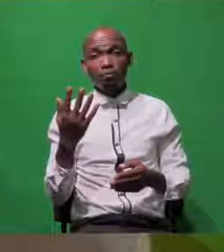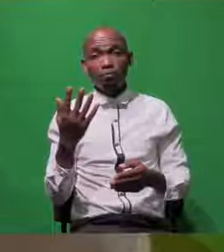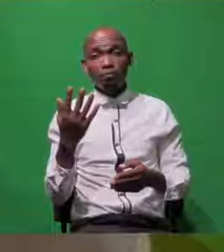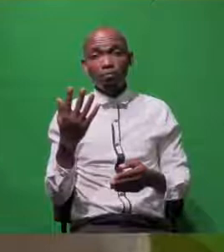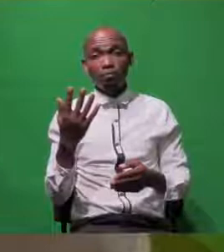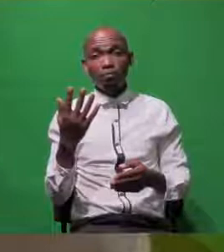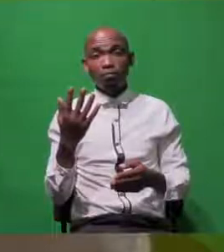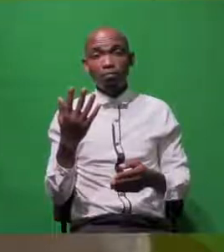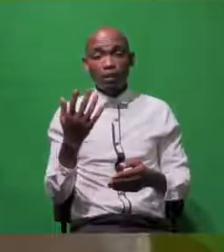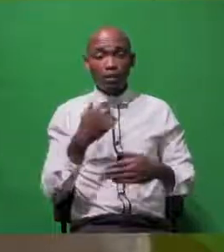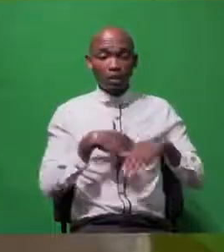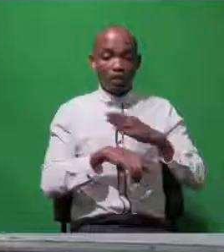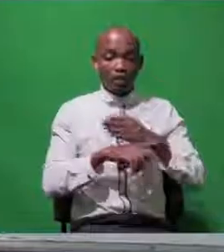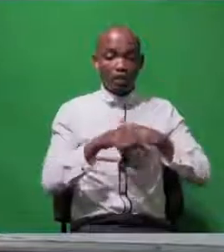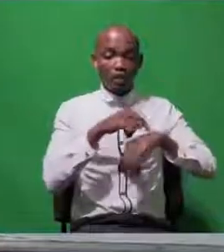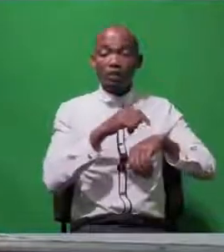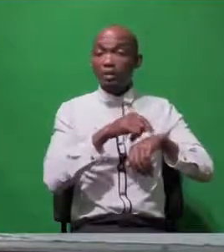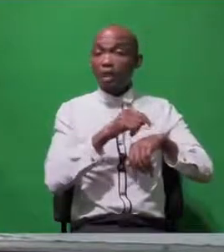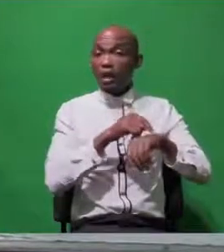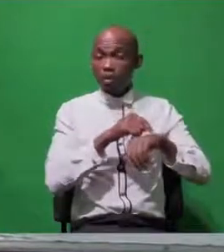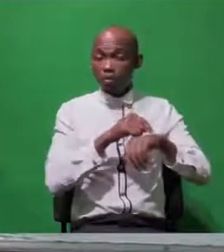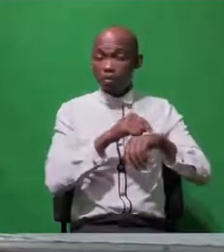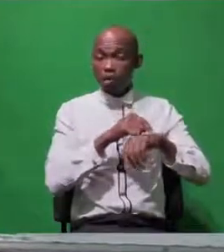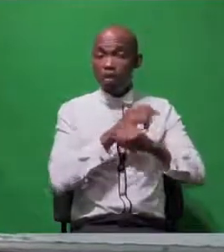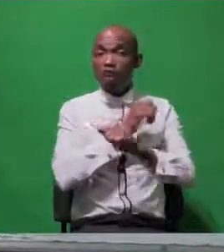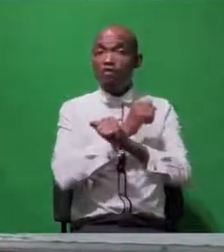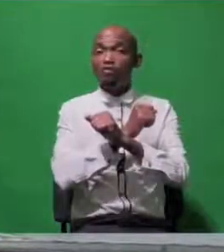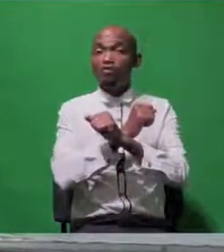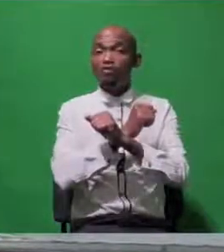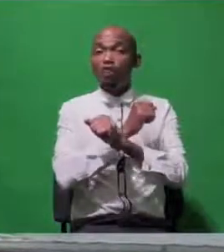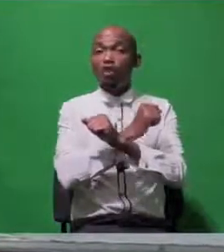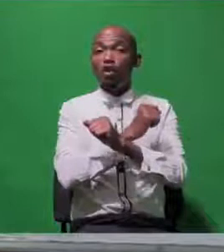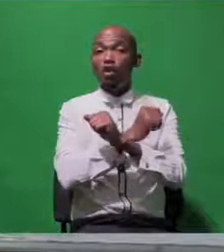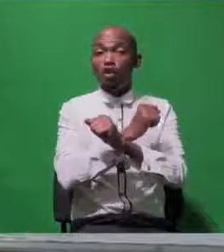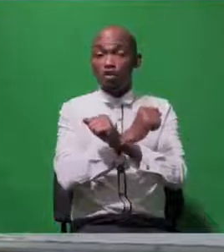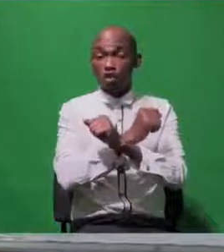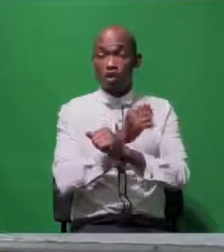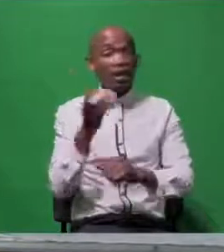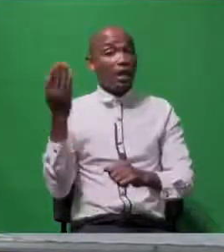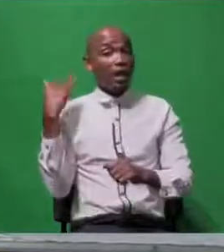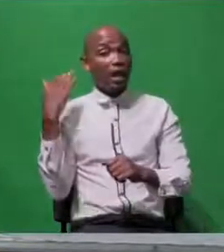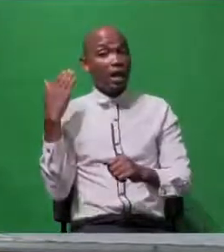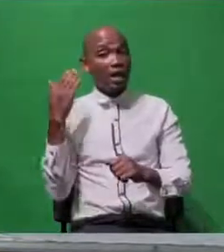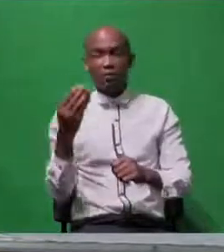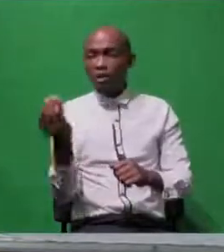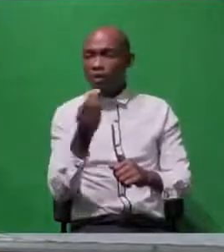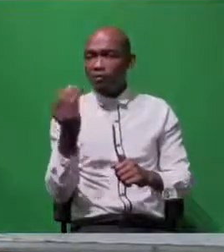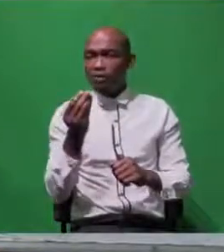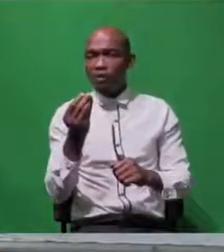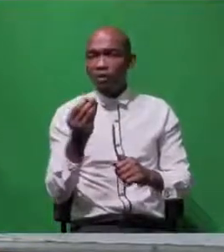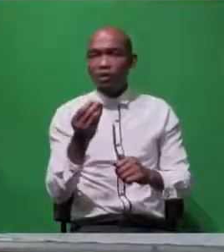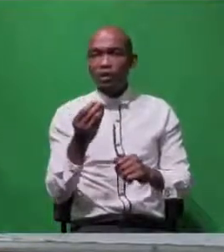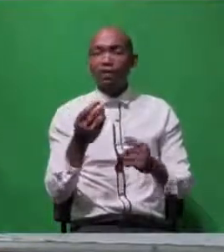for colonialism or during colonial era was very few compared to the number of